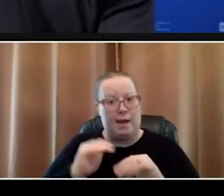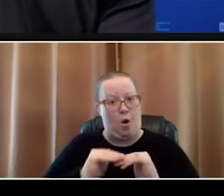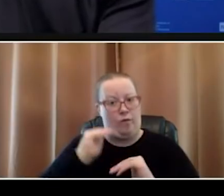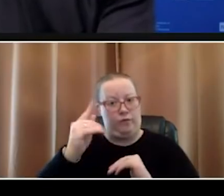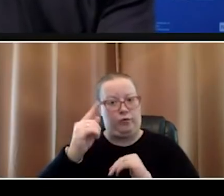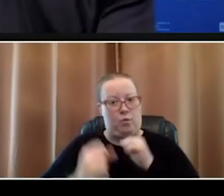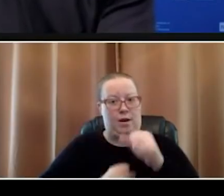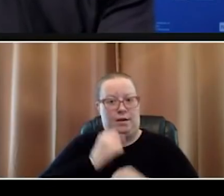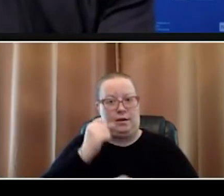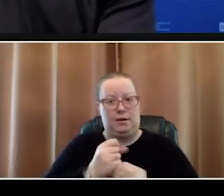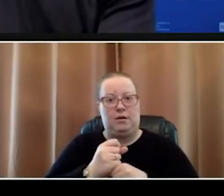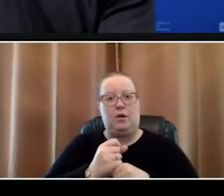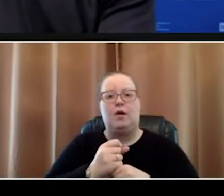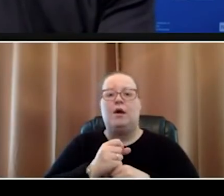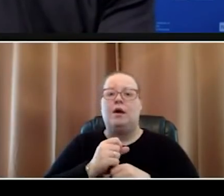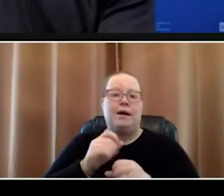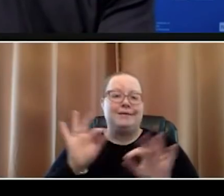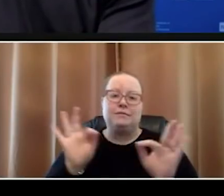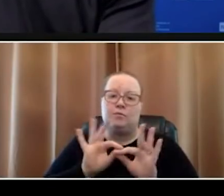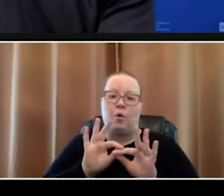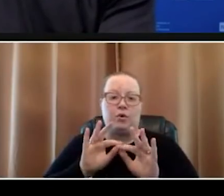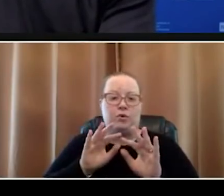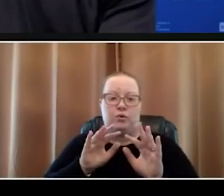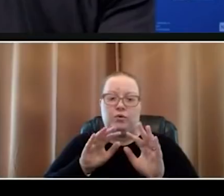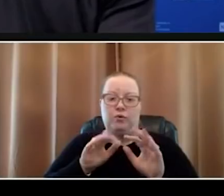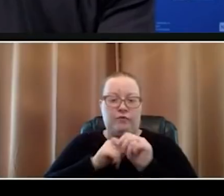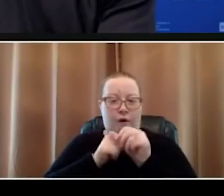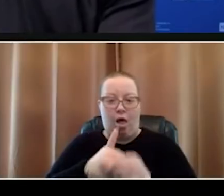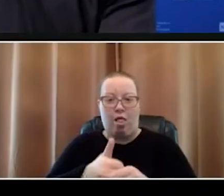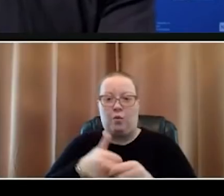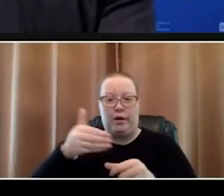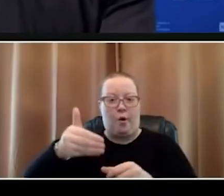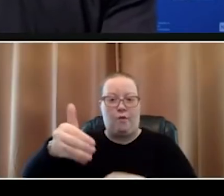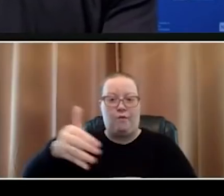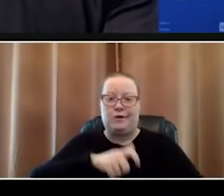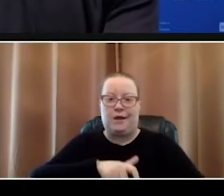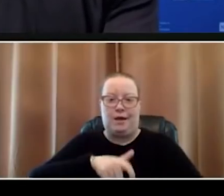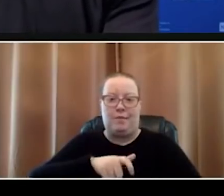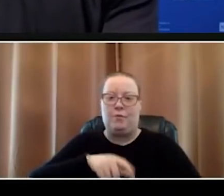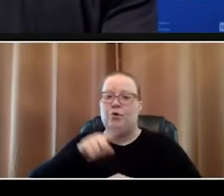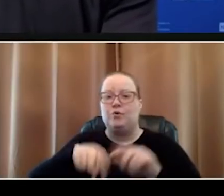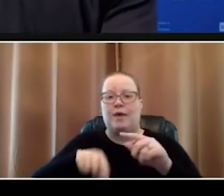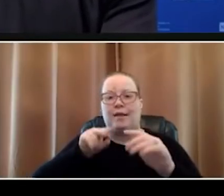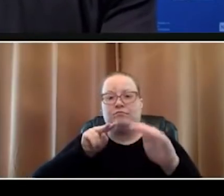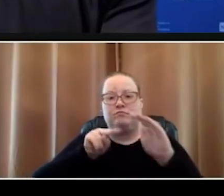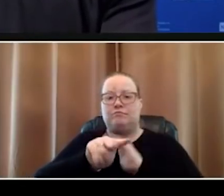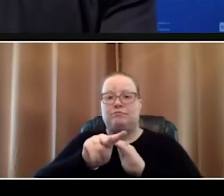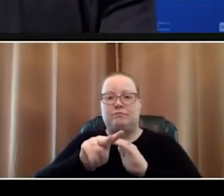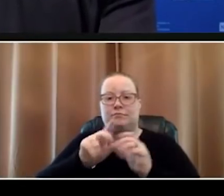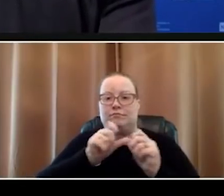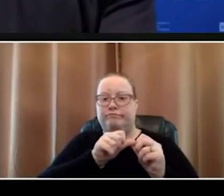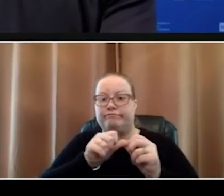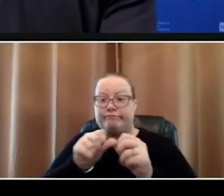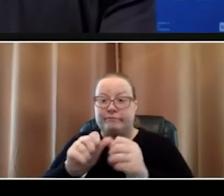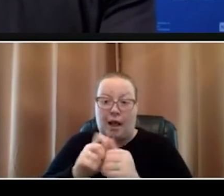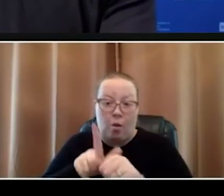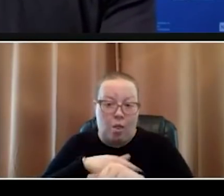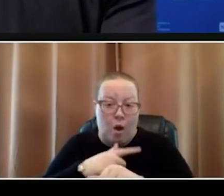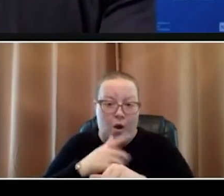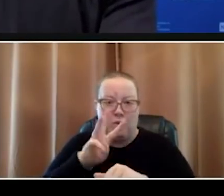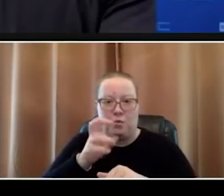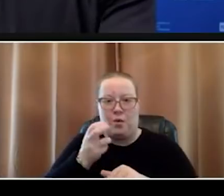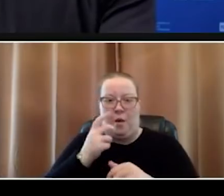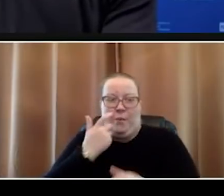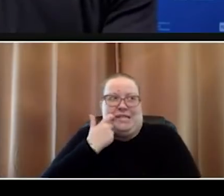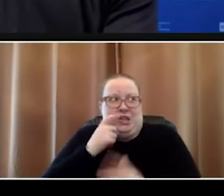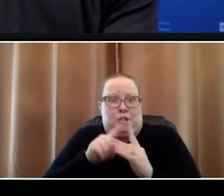follow it over a period of time. You can't make a prediction of how long it's going to last when we've just started